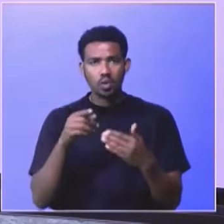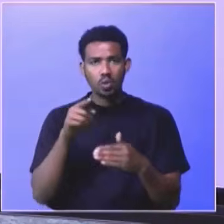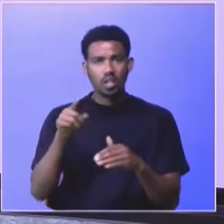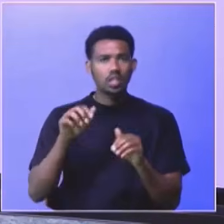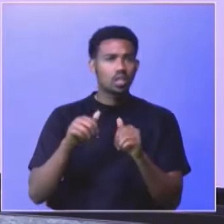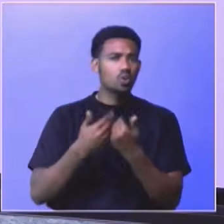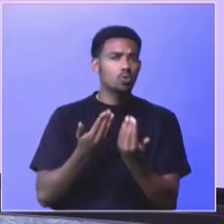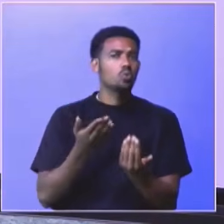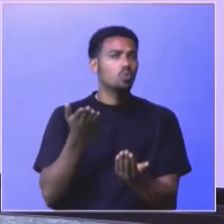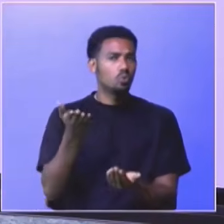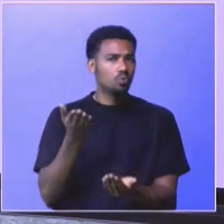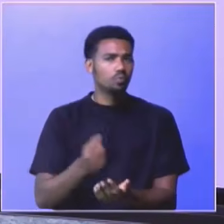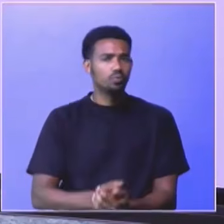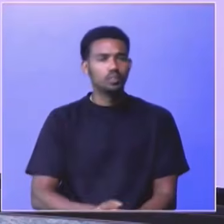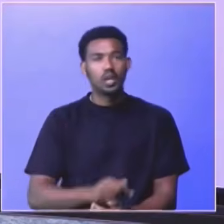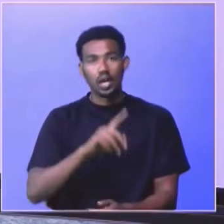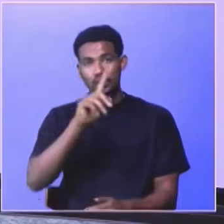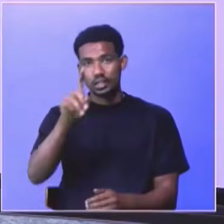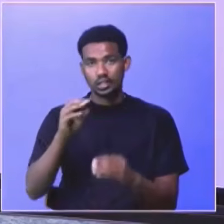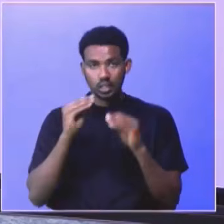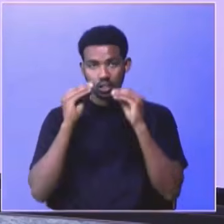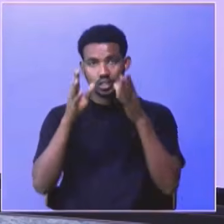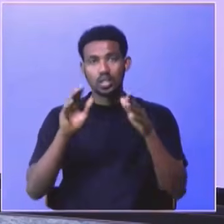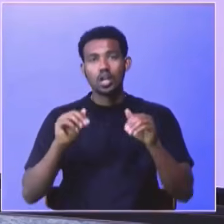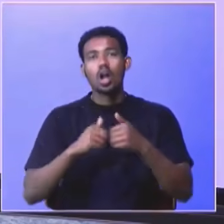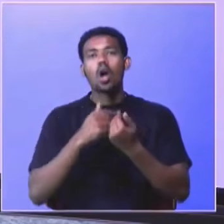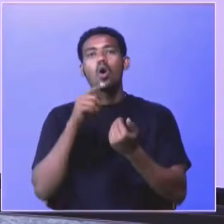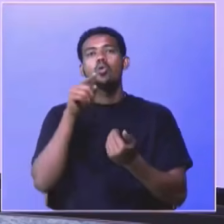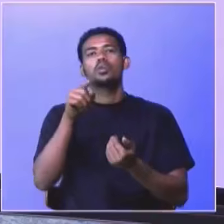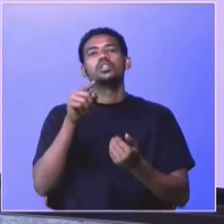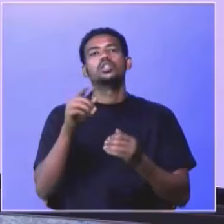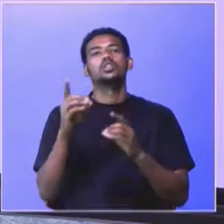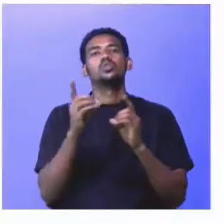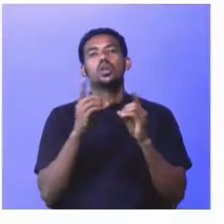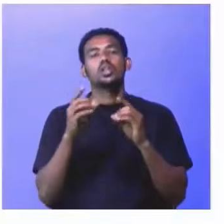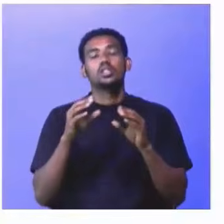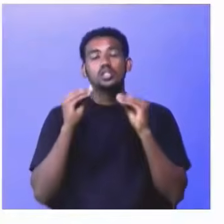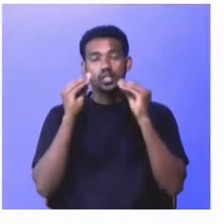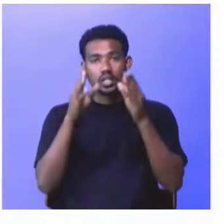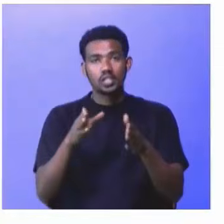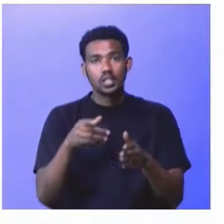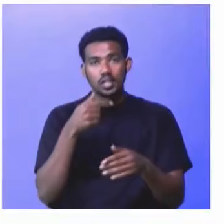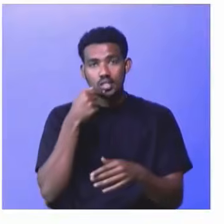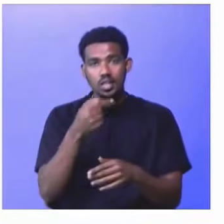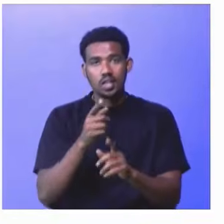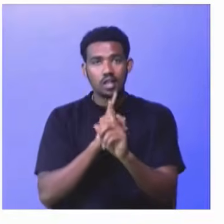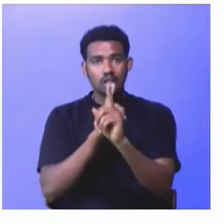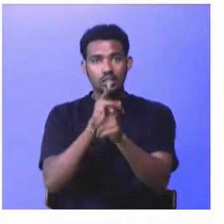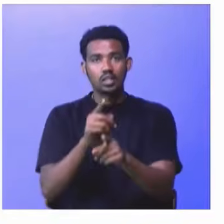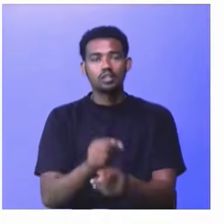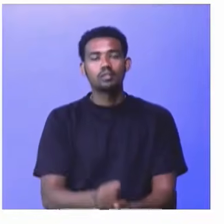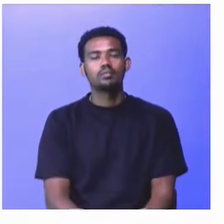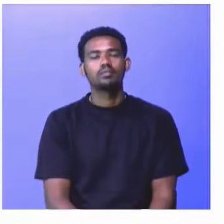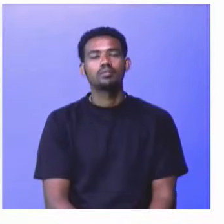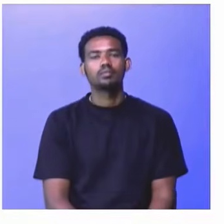you asked the teacher how he's doing. The teacher said,